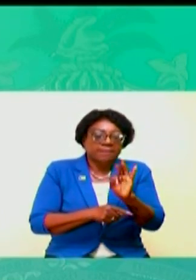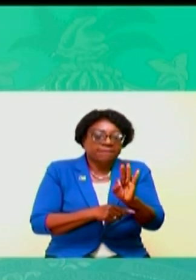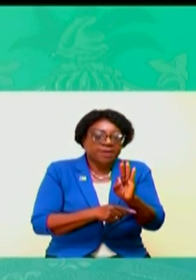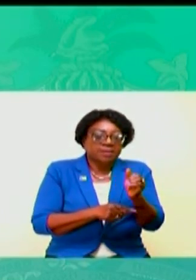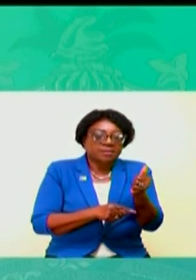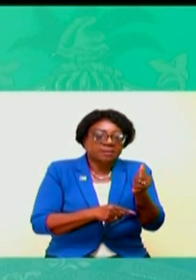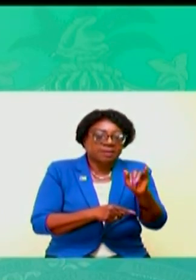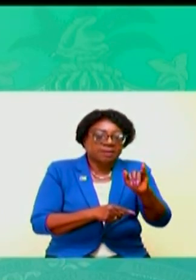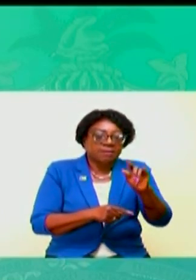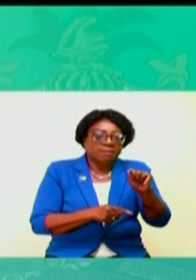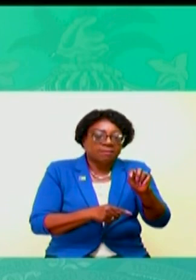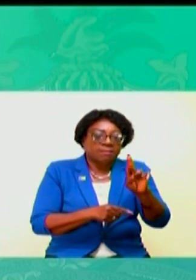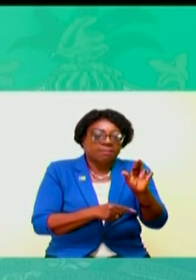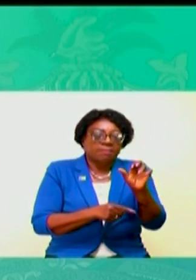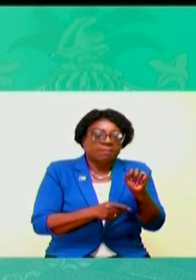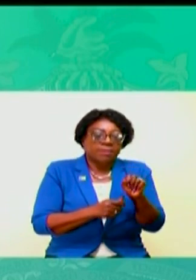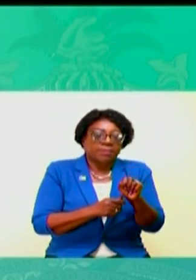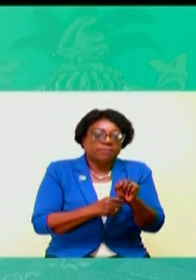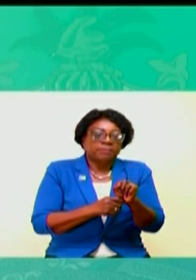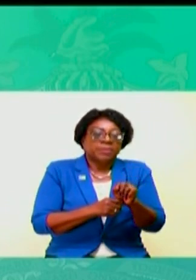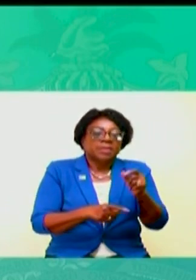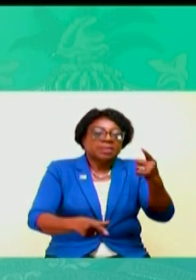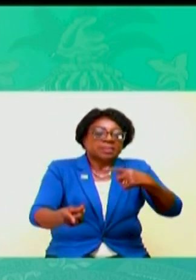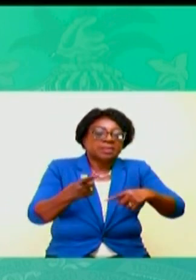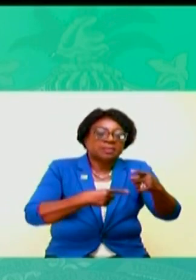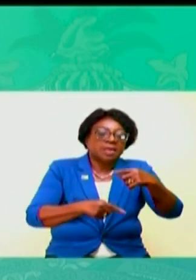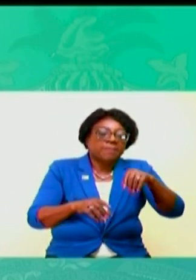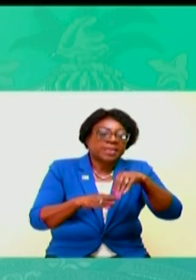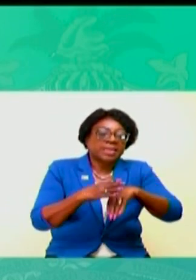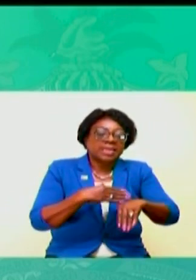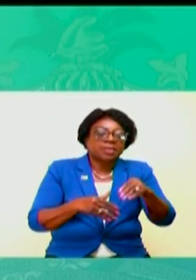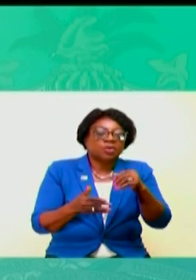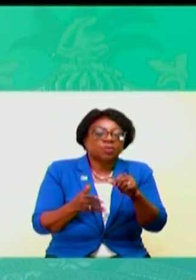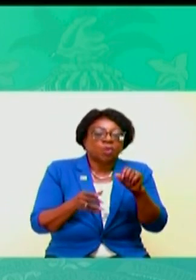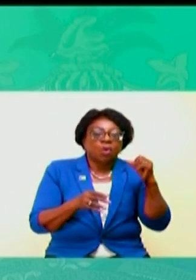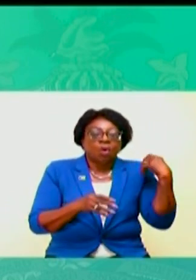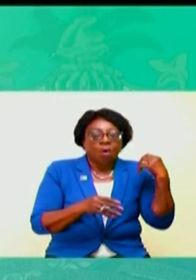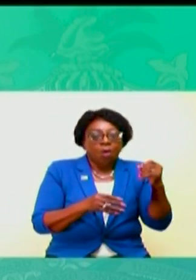as our records indicate that since coming into office,